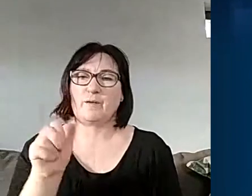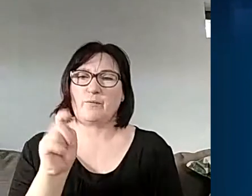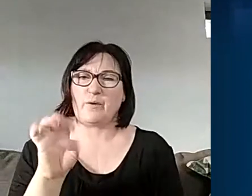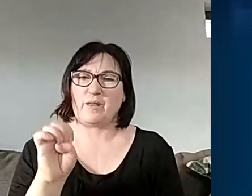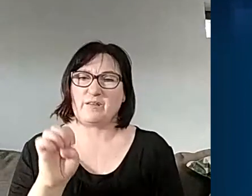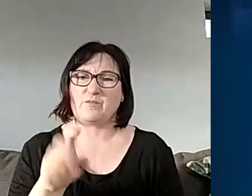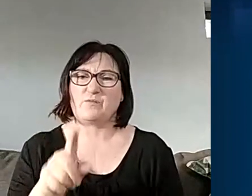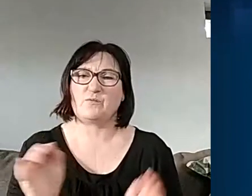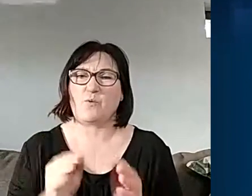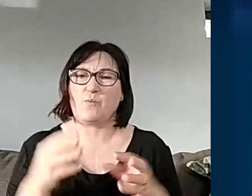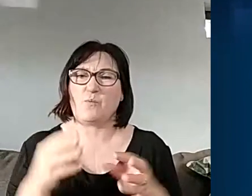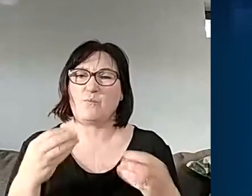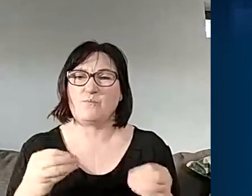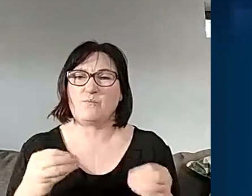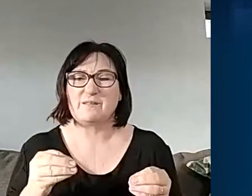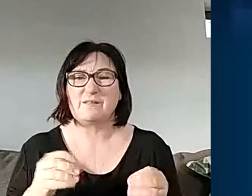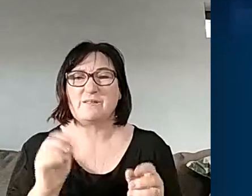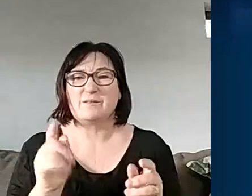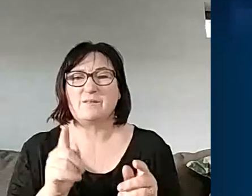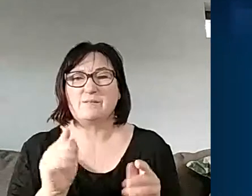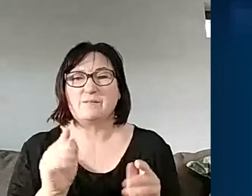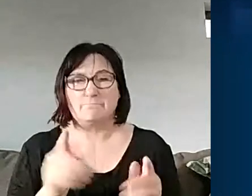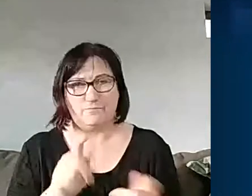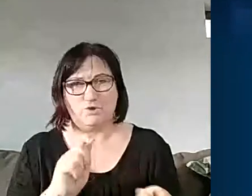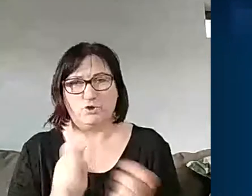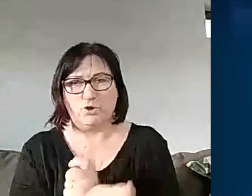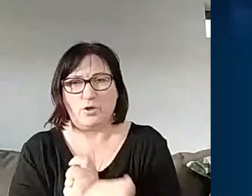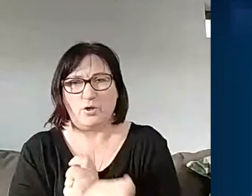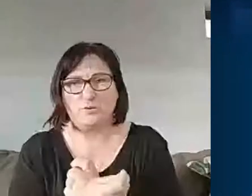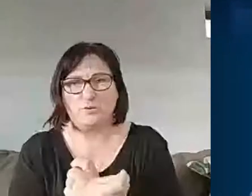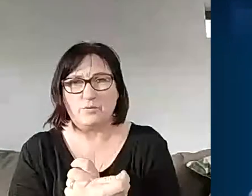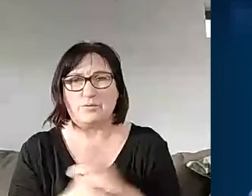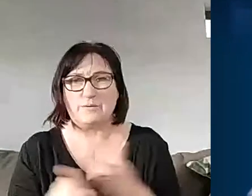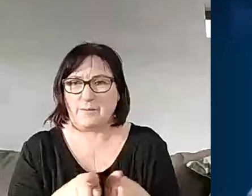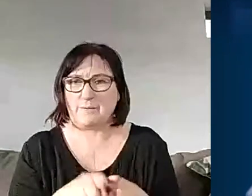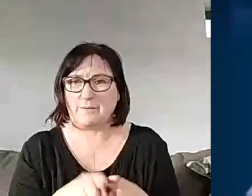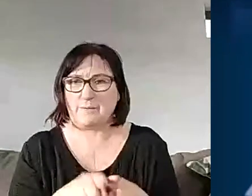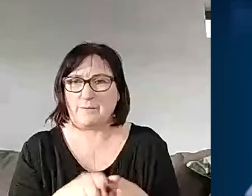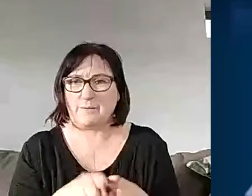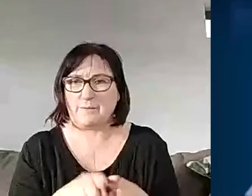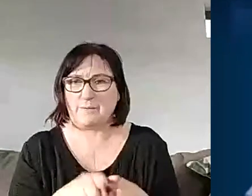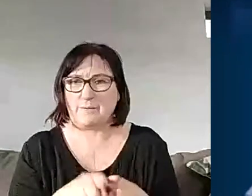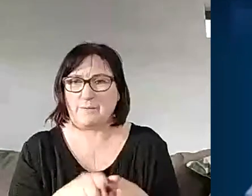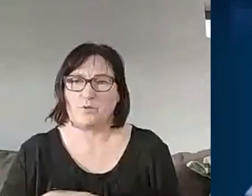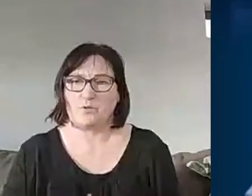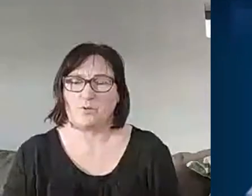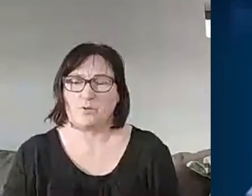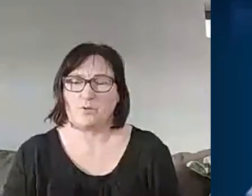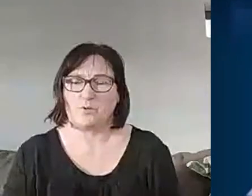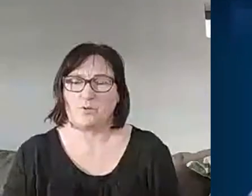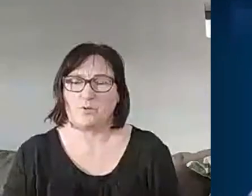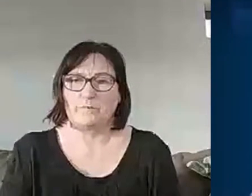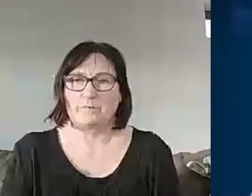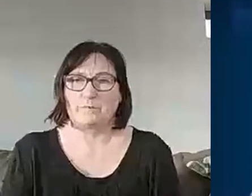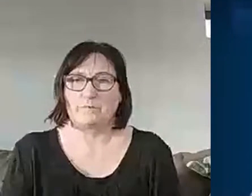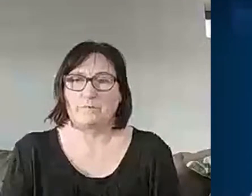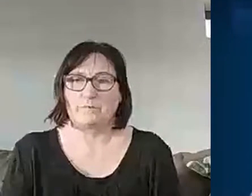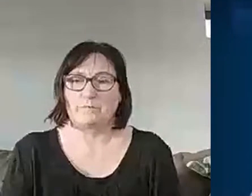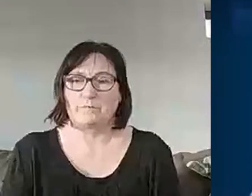change like those of individuals, for example? Thank you, Program Director, for that